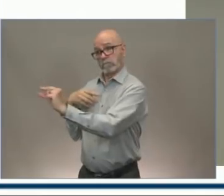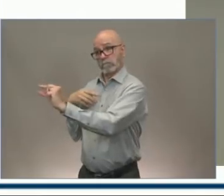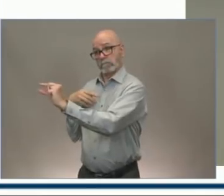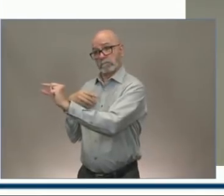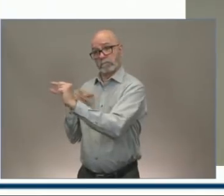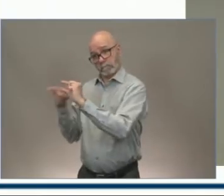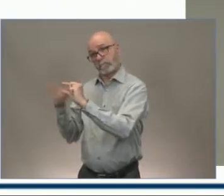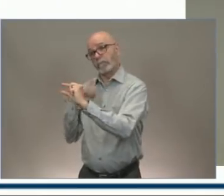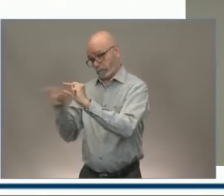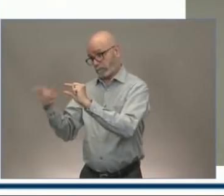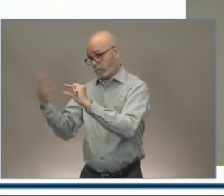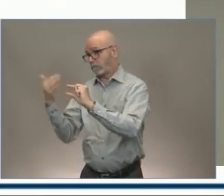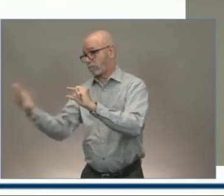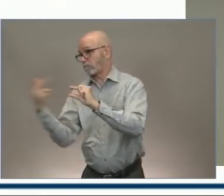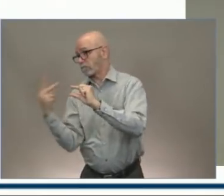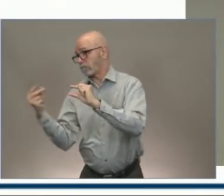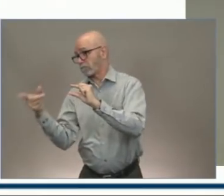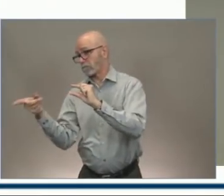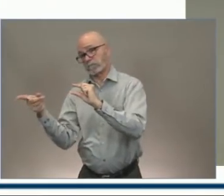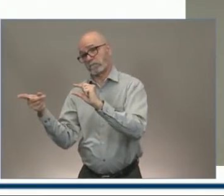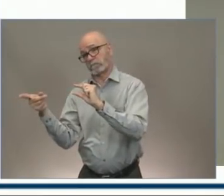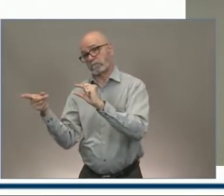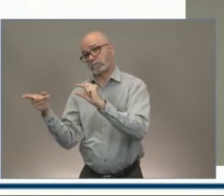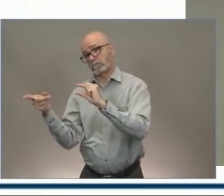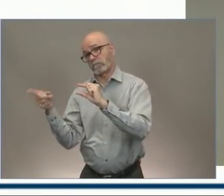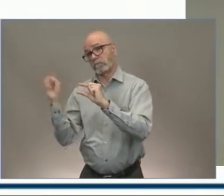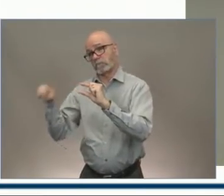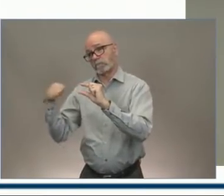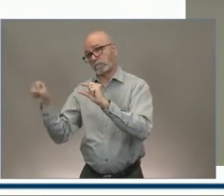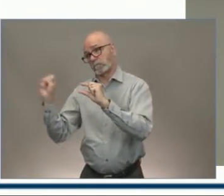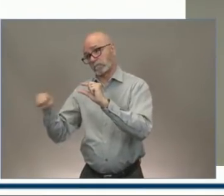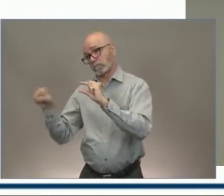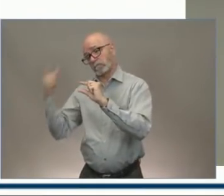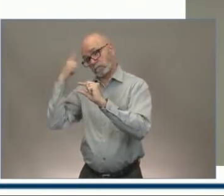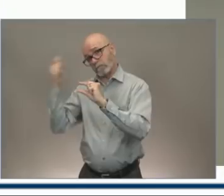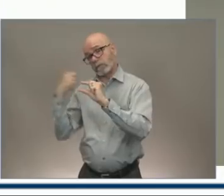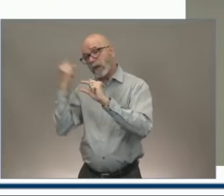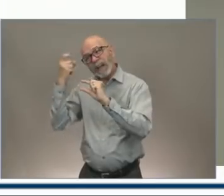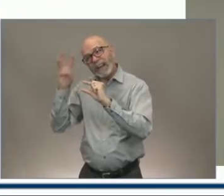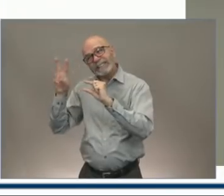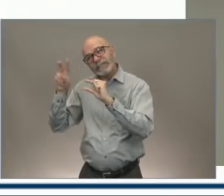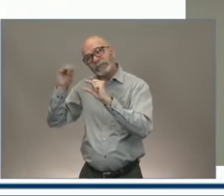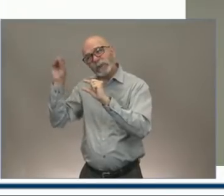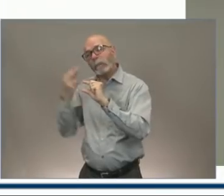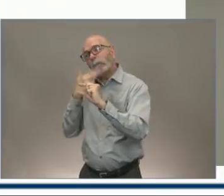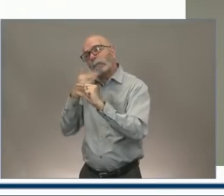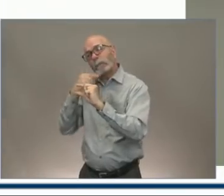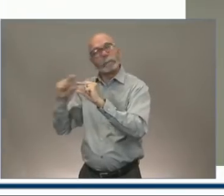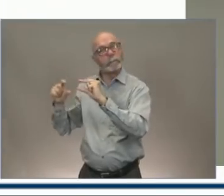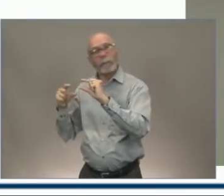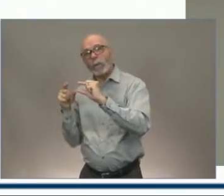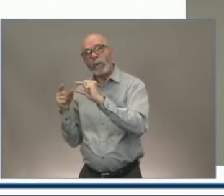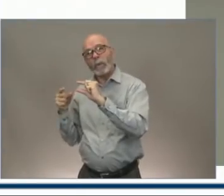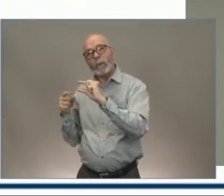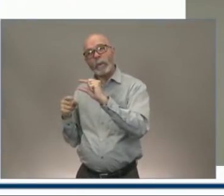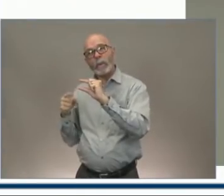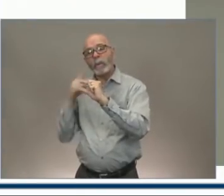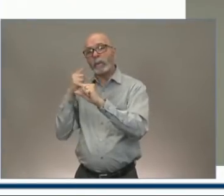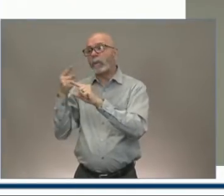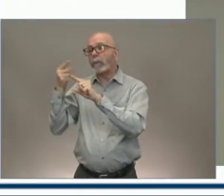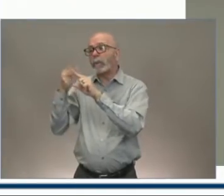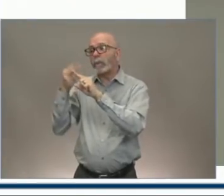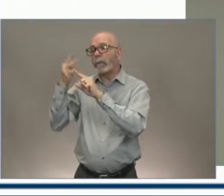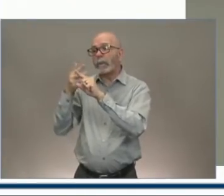could make a choice for a less effective vaccine now, but knowing that in 2 to 3 months they're likely going to get one of the